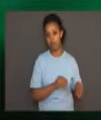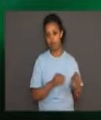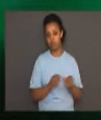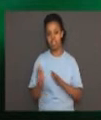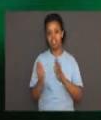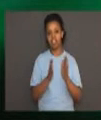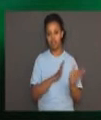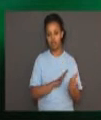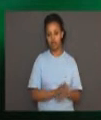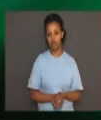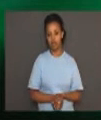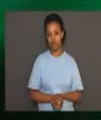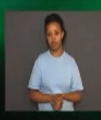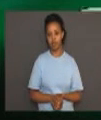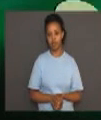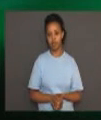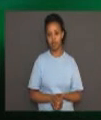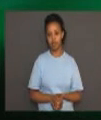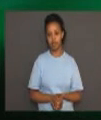Students, let's get ready.